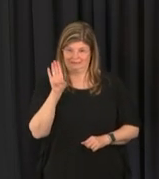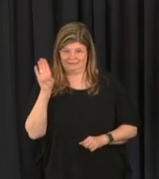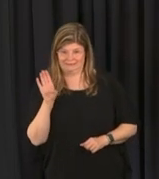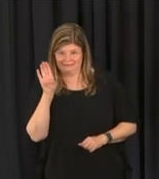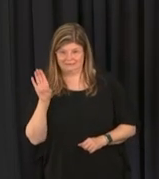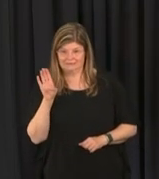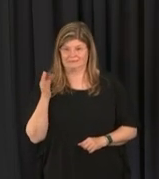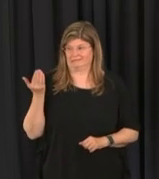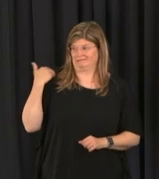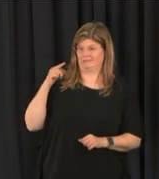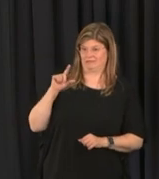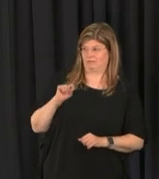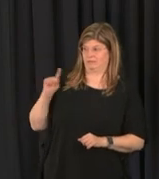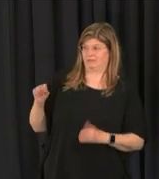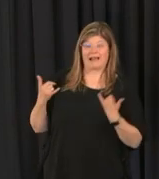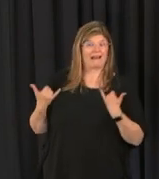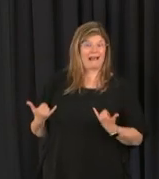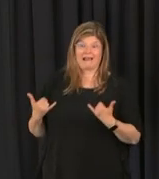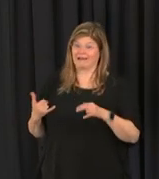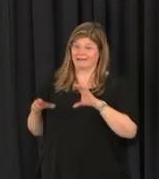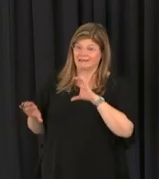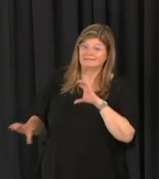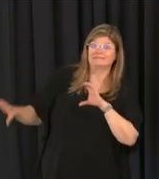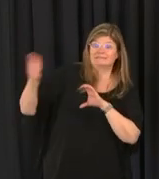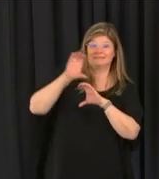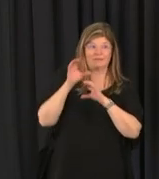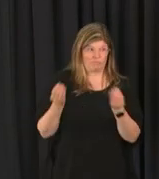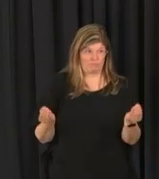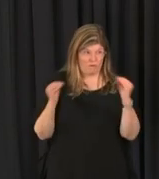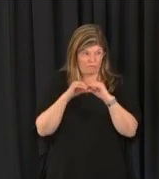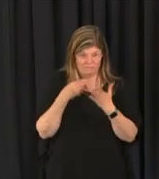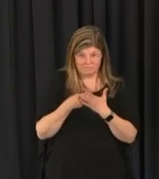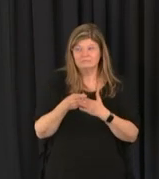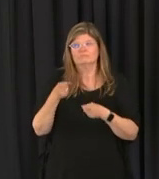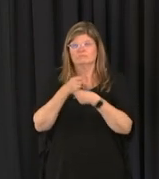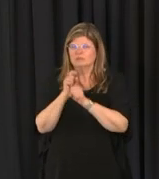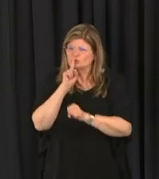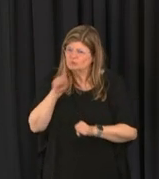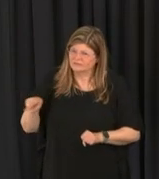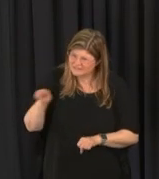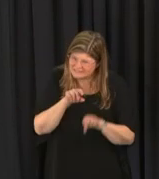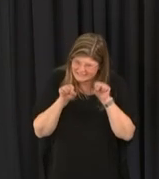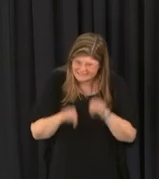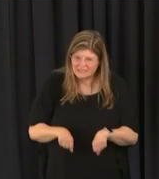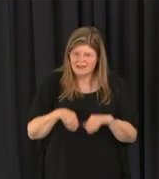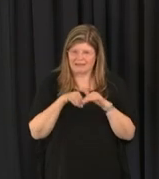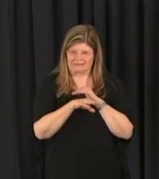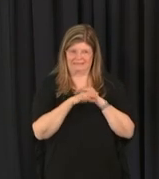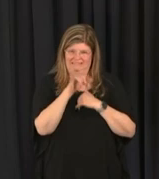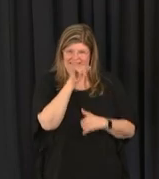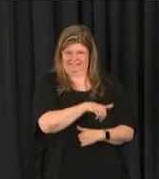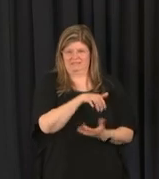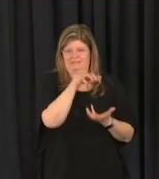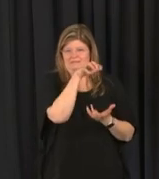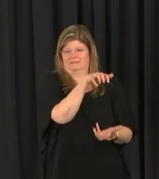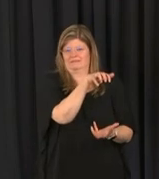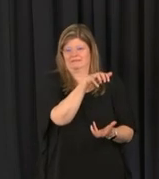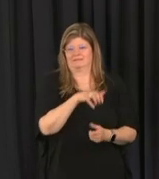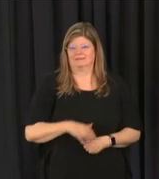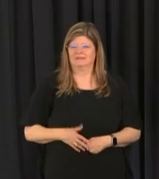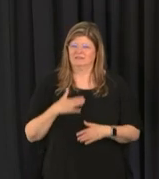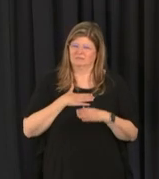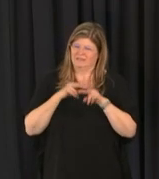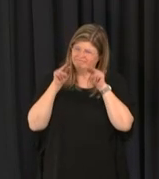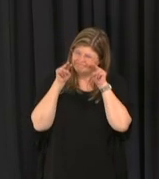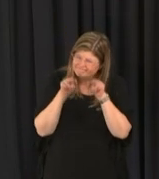sure that we do it again. Next, we want to make sure that everybody is paying